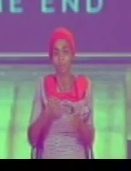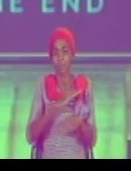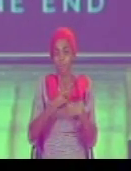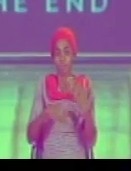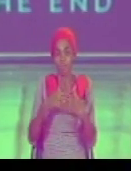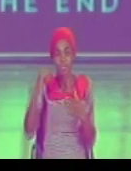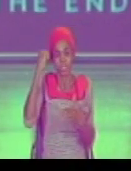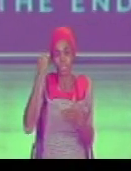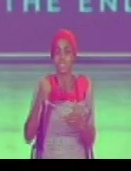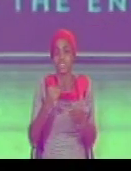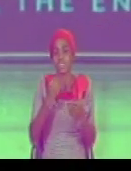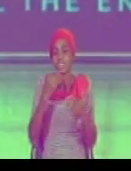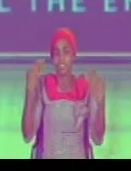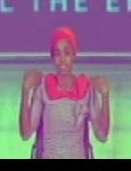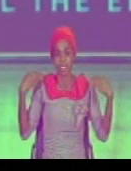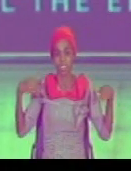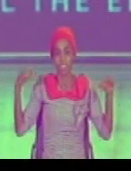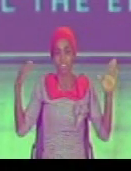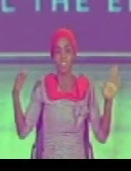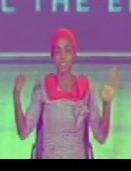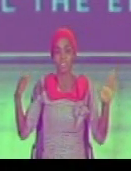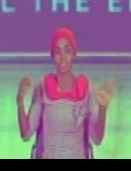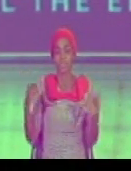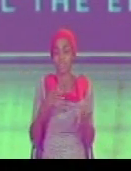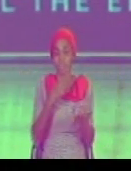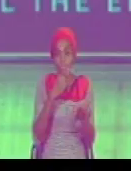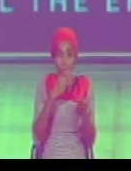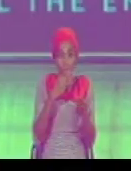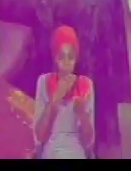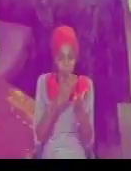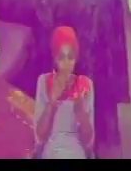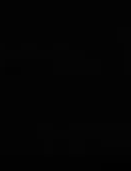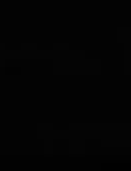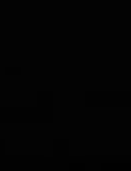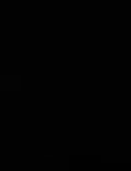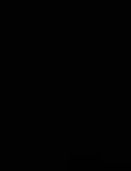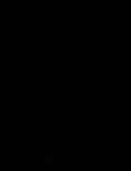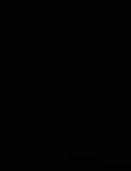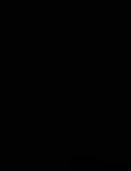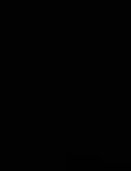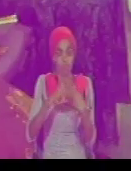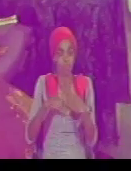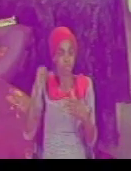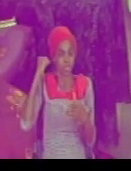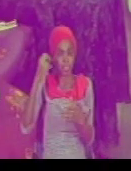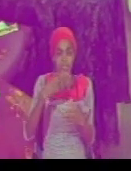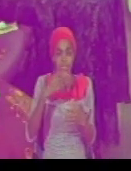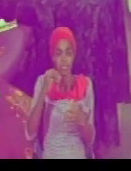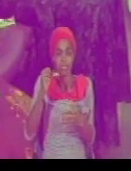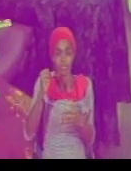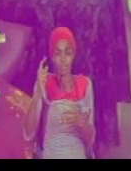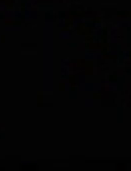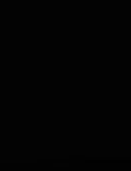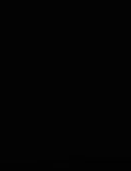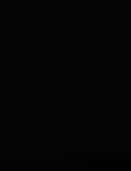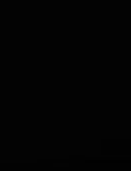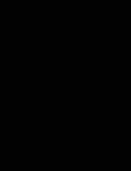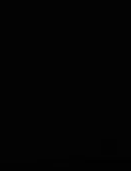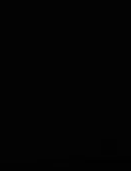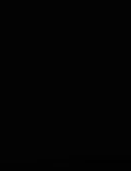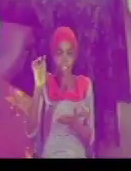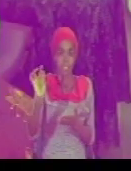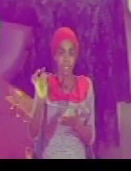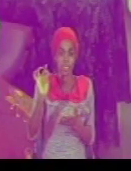him, all his hosts. Look at verse 8. In verse 8, it tells us there, it